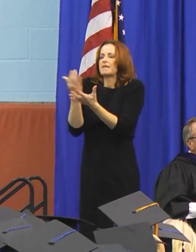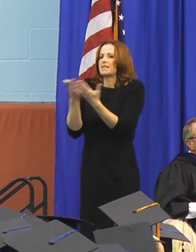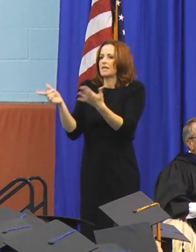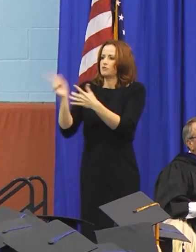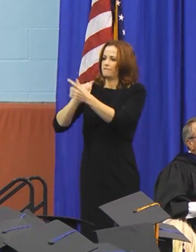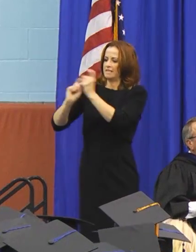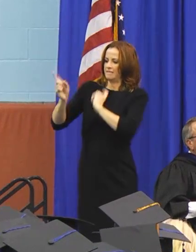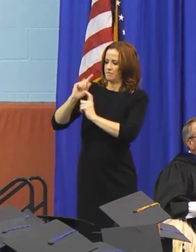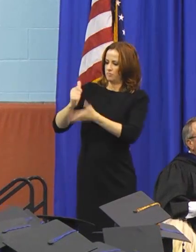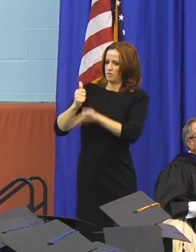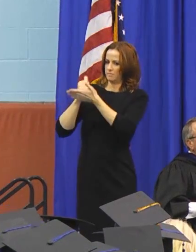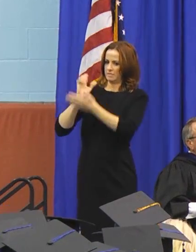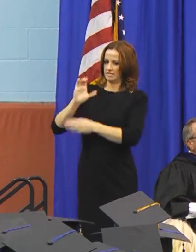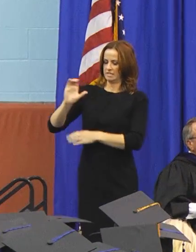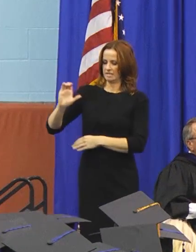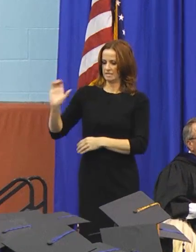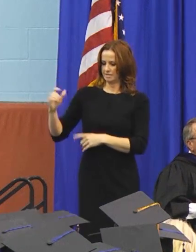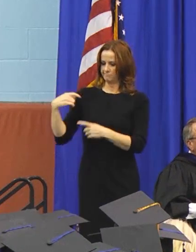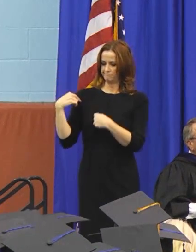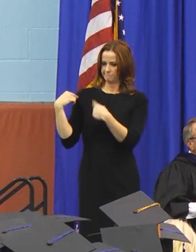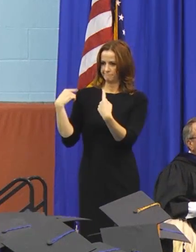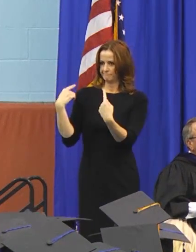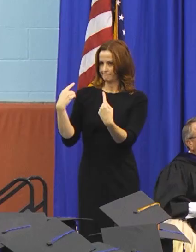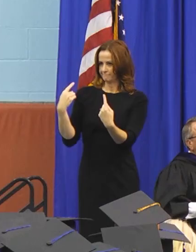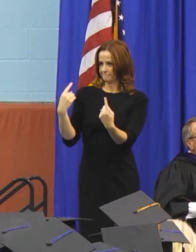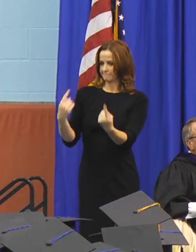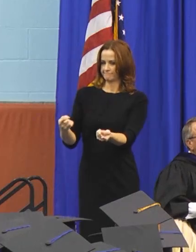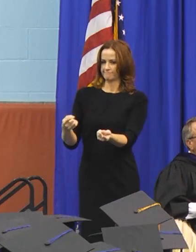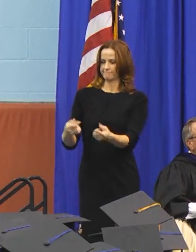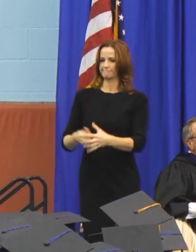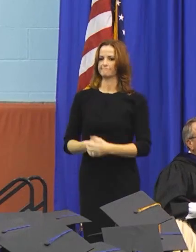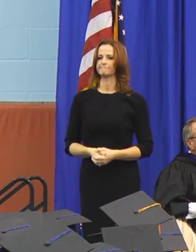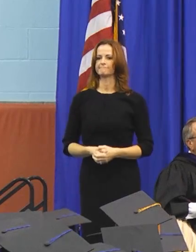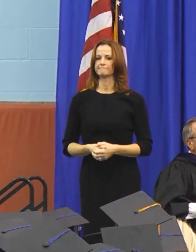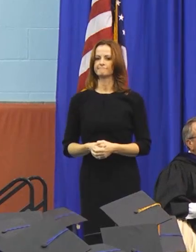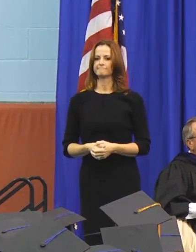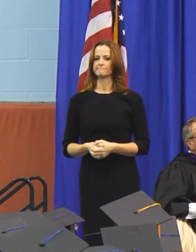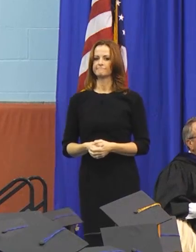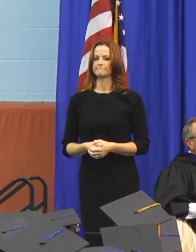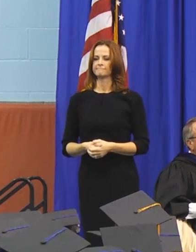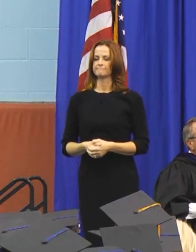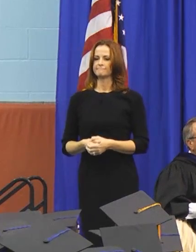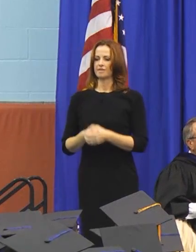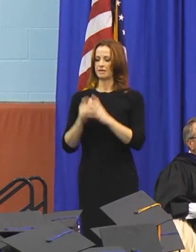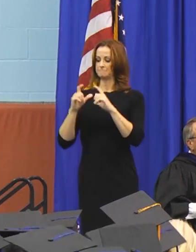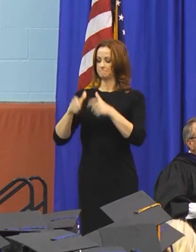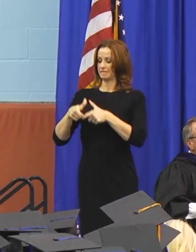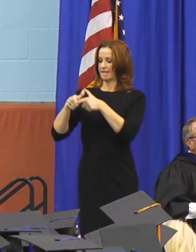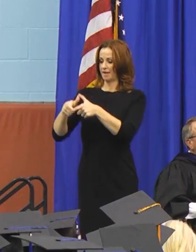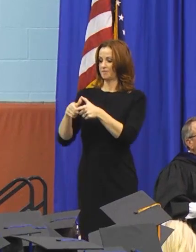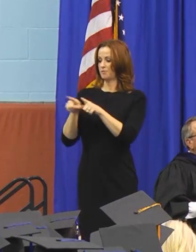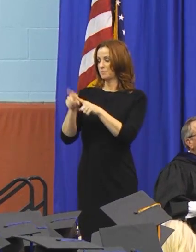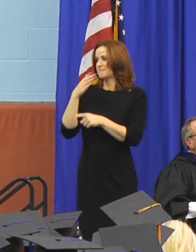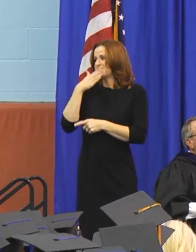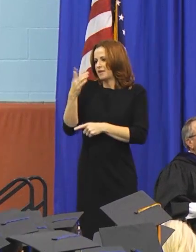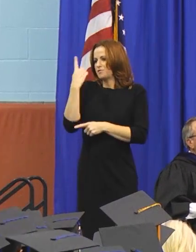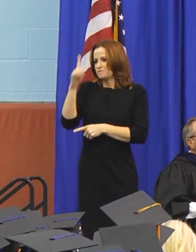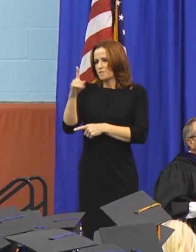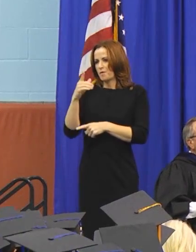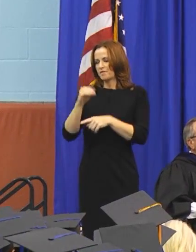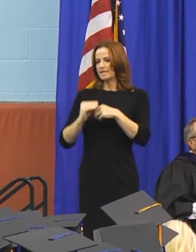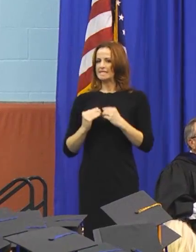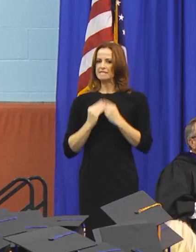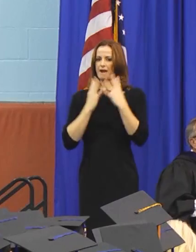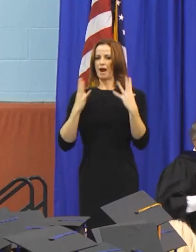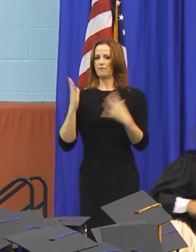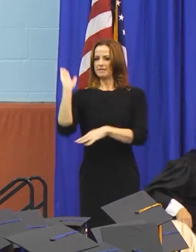you contribute to the members of our community, and also for this wonderful, inspiring